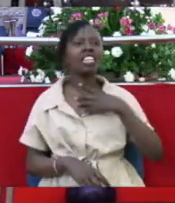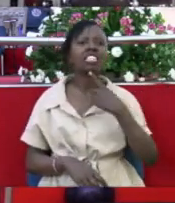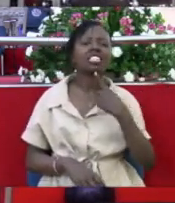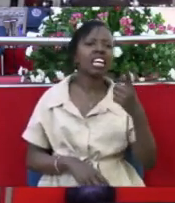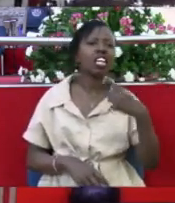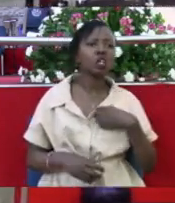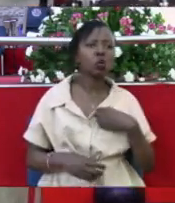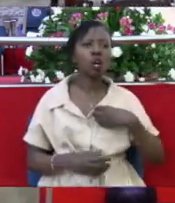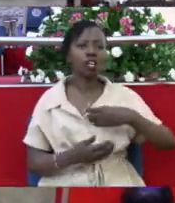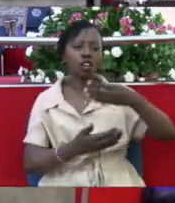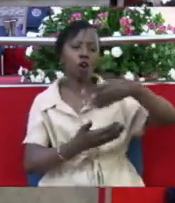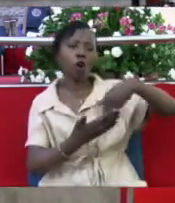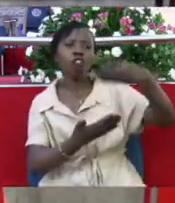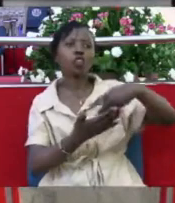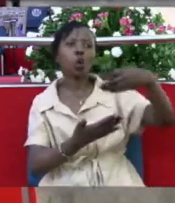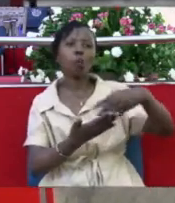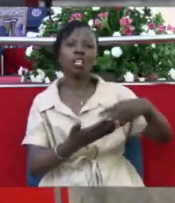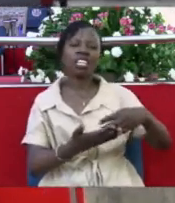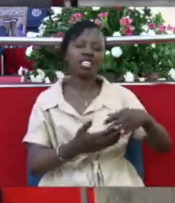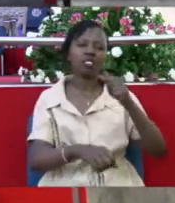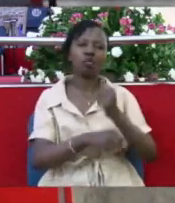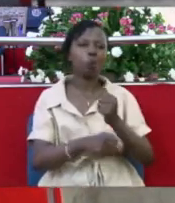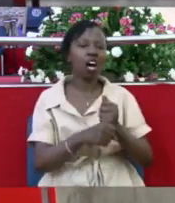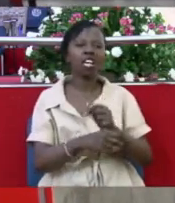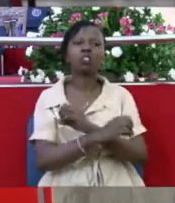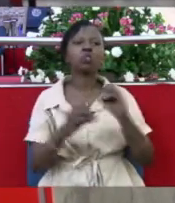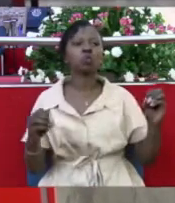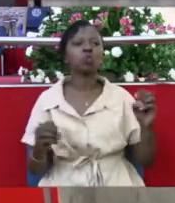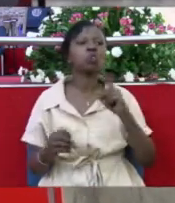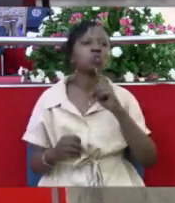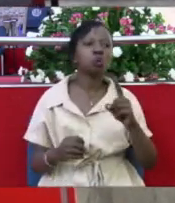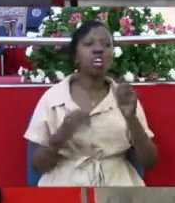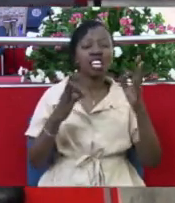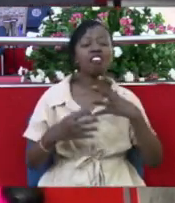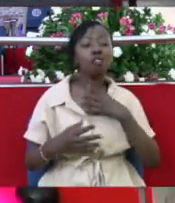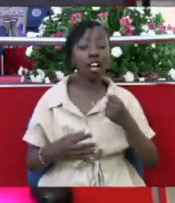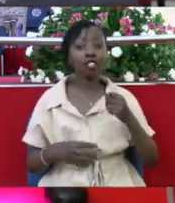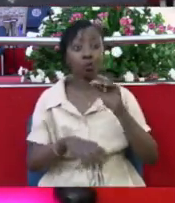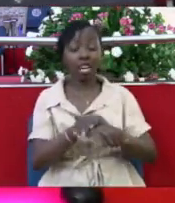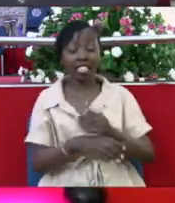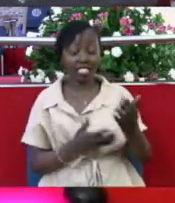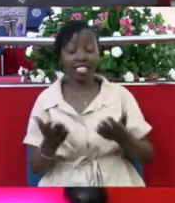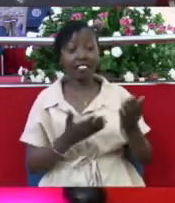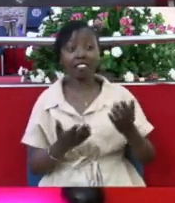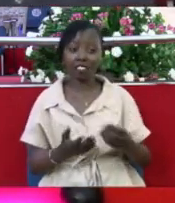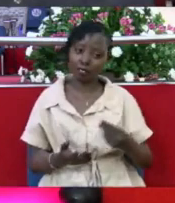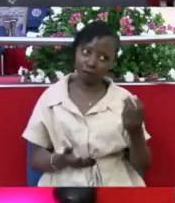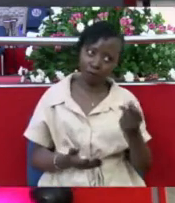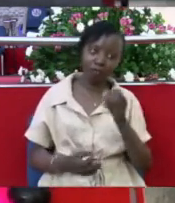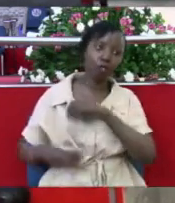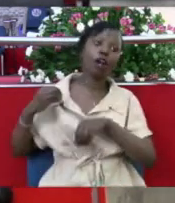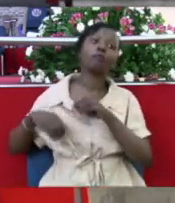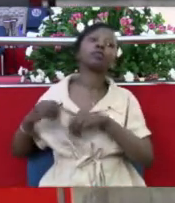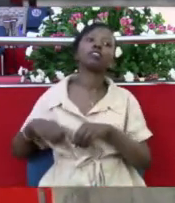zimevunjika. Printer hazifanyi. Kwa hivyo ndio to restart printer, ili printer ianzishwe tena, utatoa kitu, unahitaji kufanya kitu,